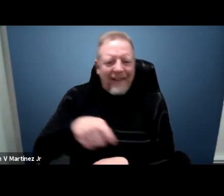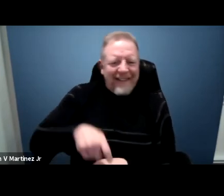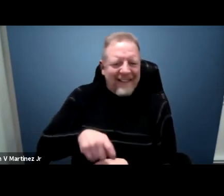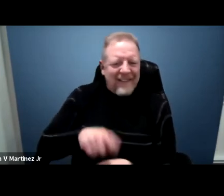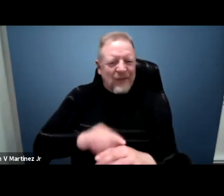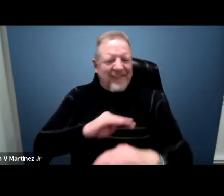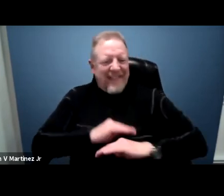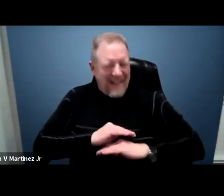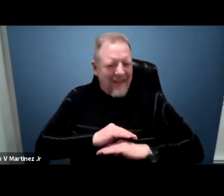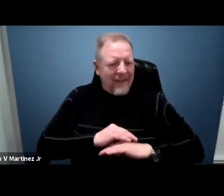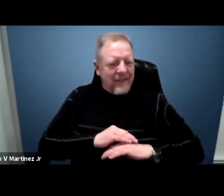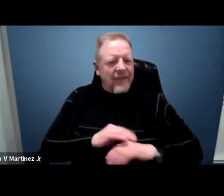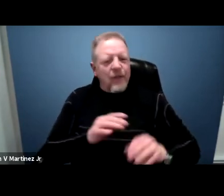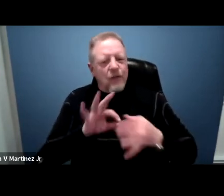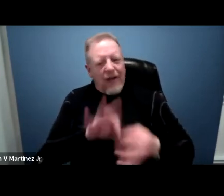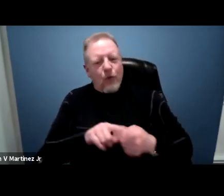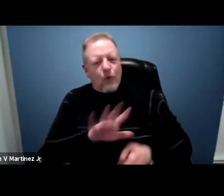disability-related issues.